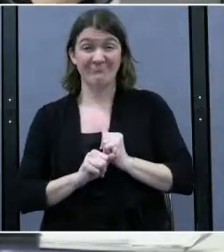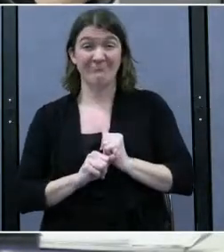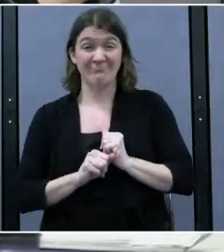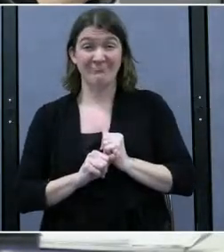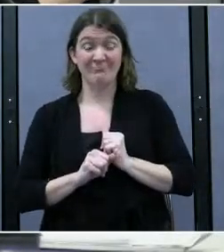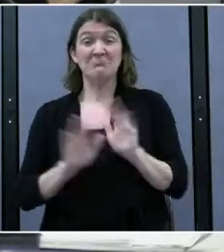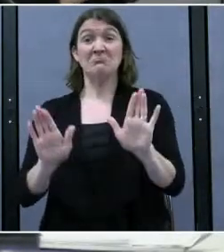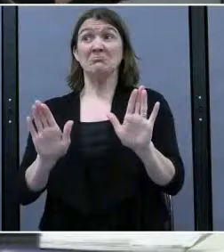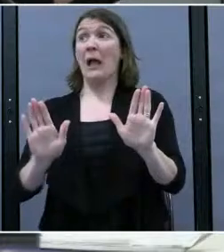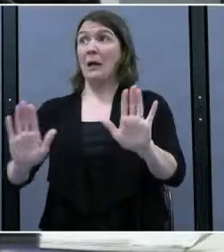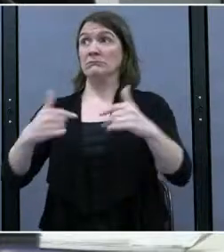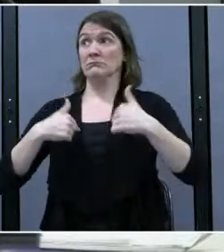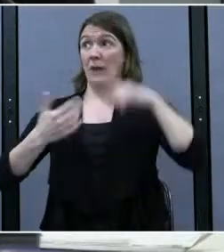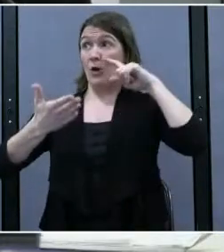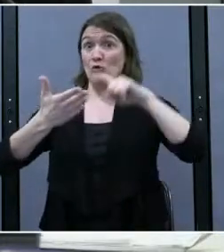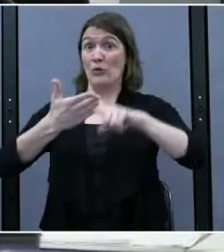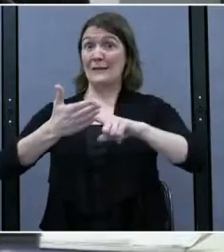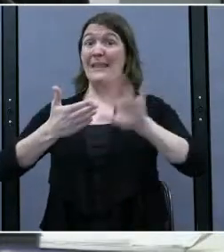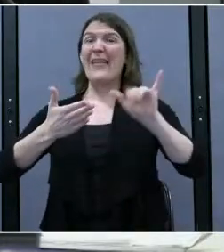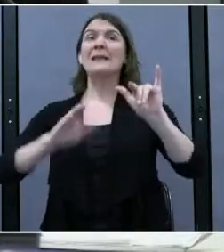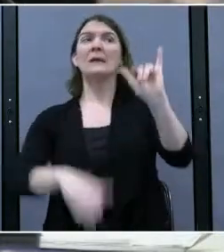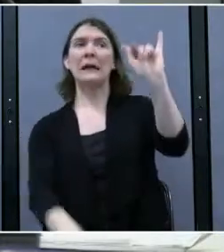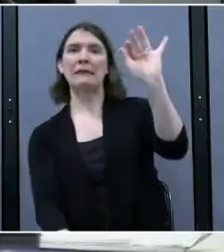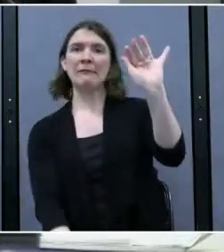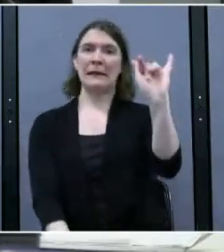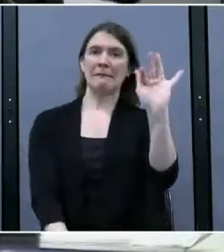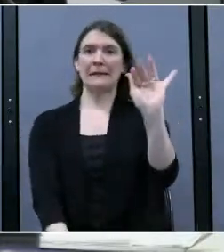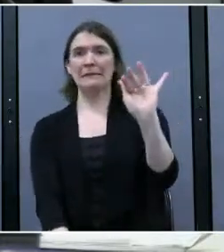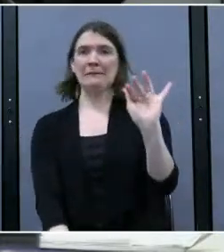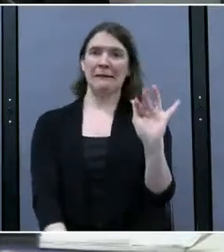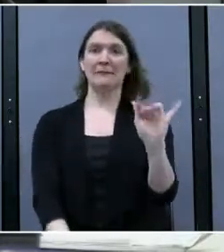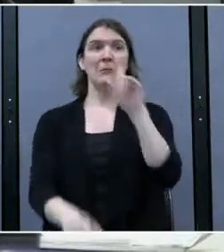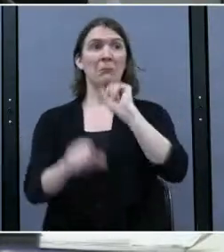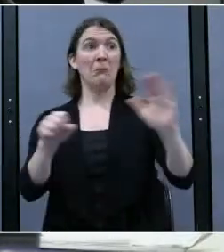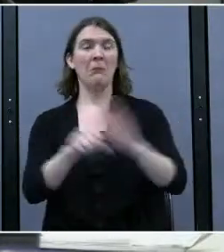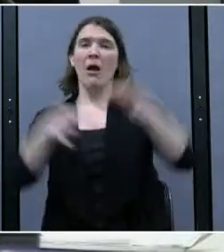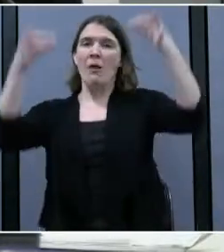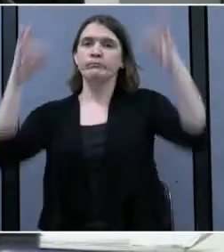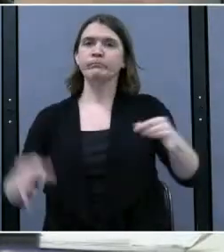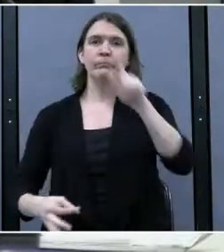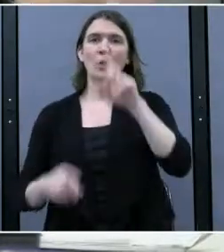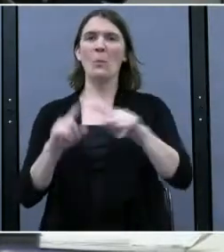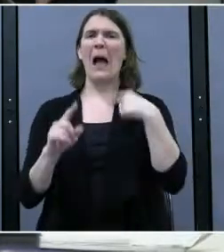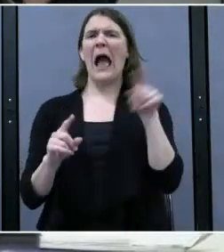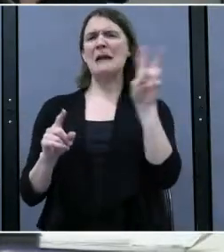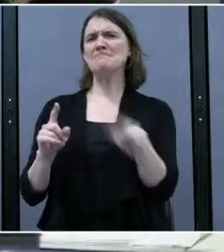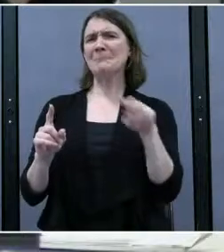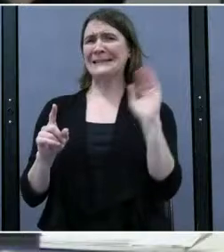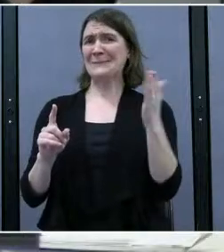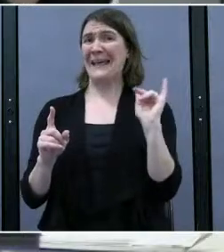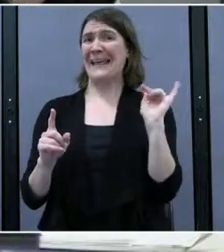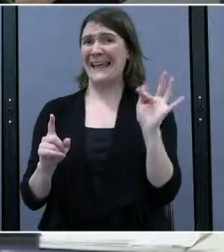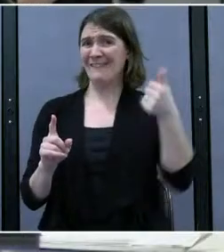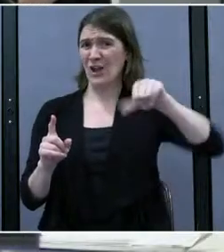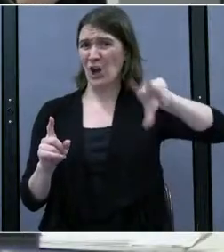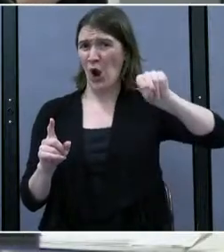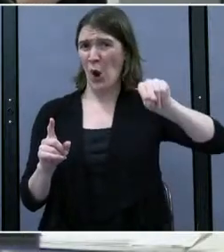I totally acknowledge that those are some ifs there. It's not a full-blown, yes, that would